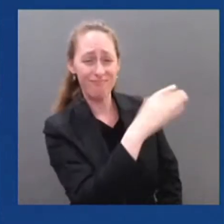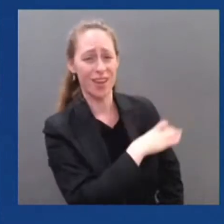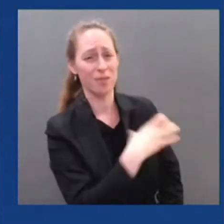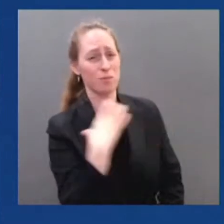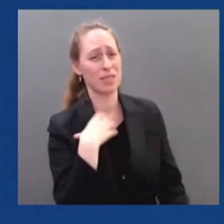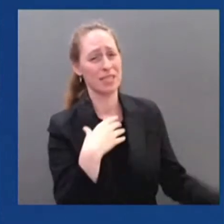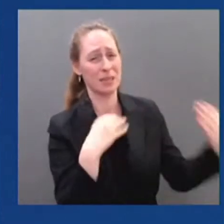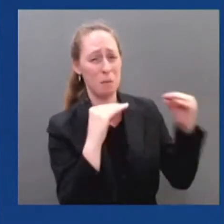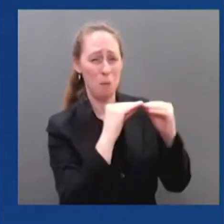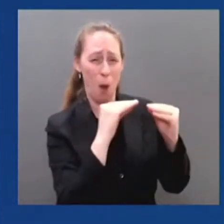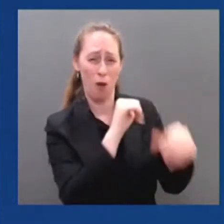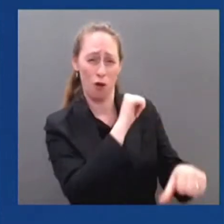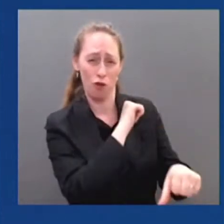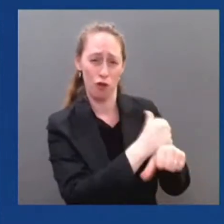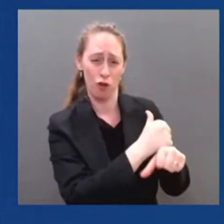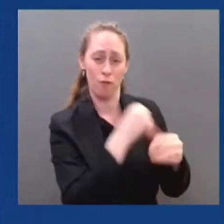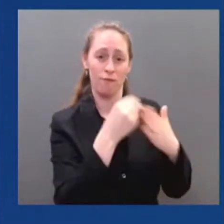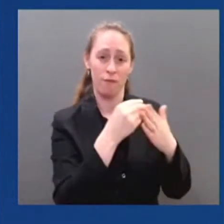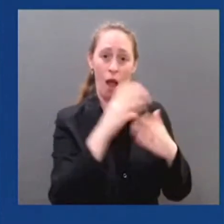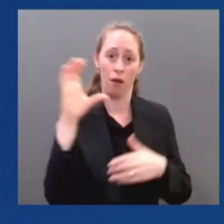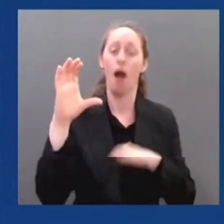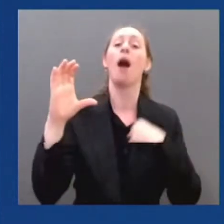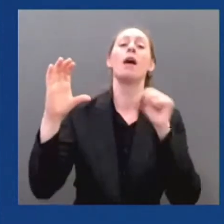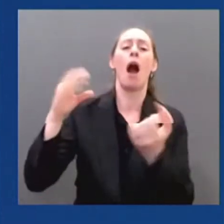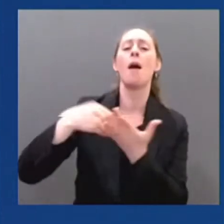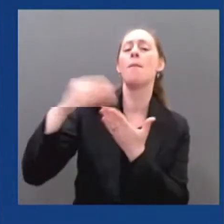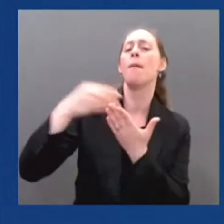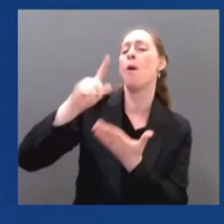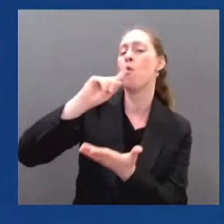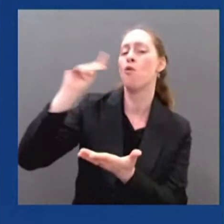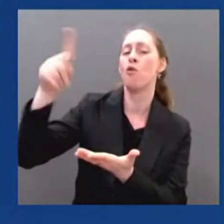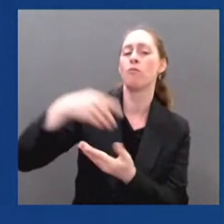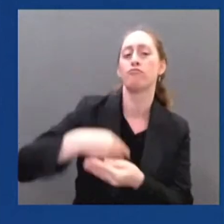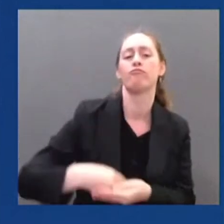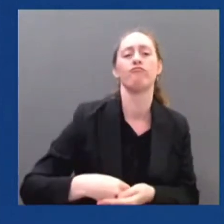FDA, has the ability to do that.